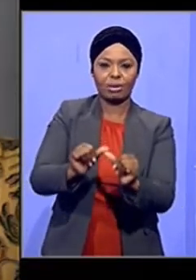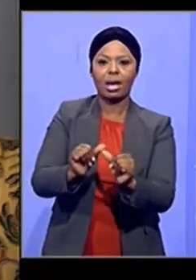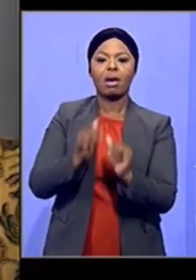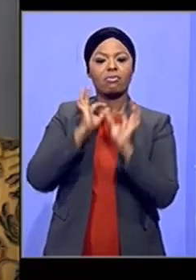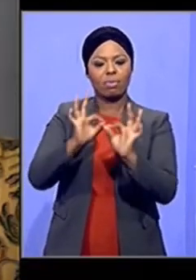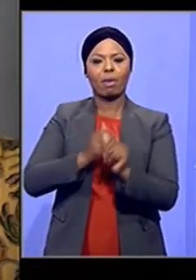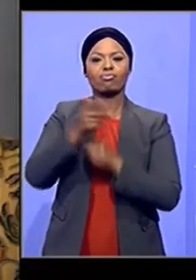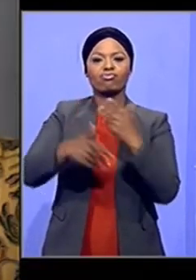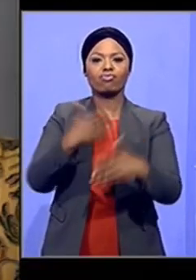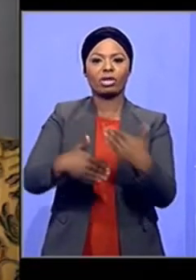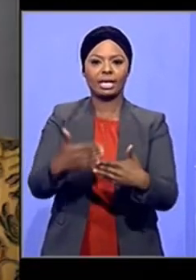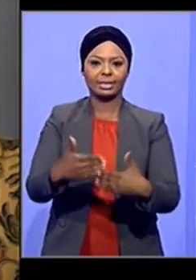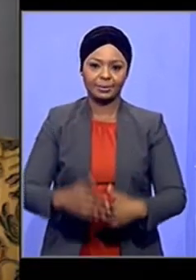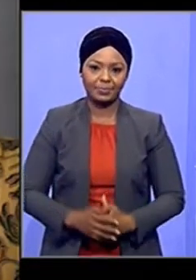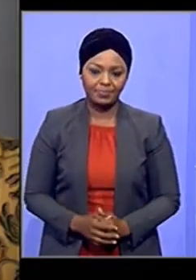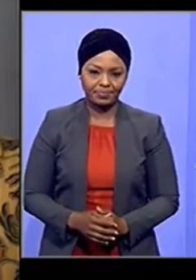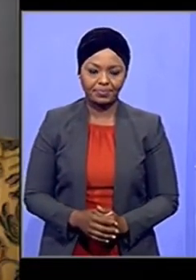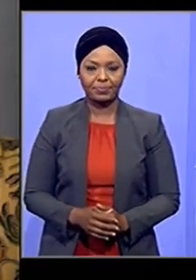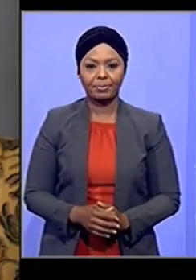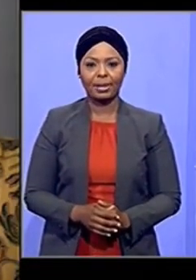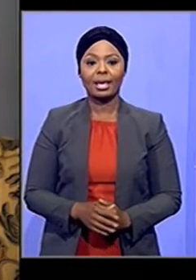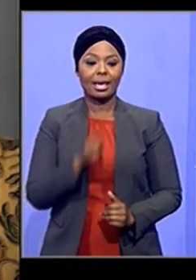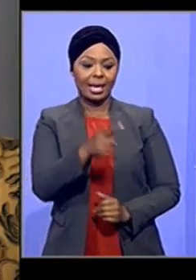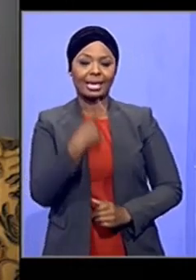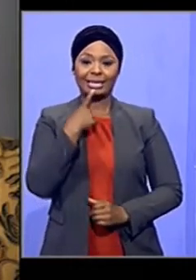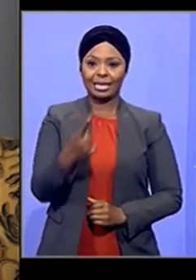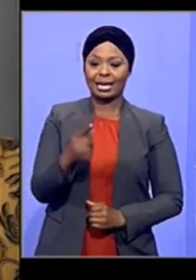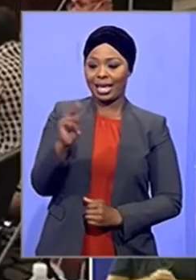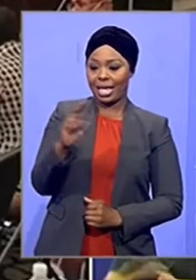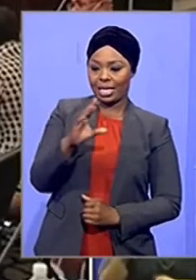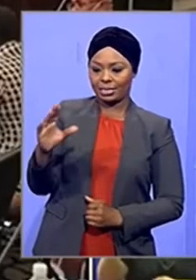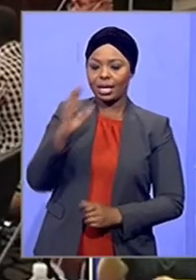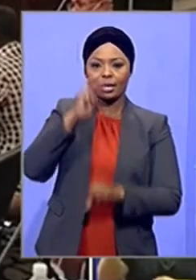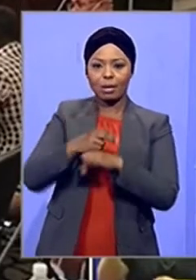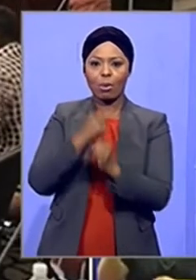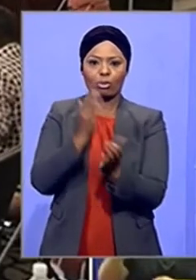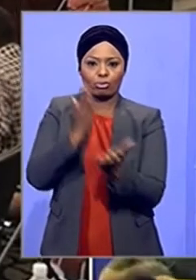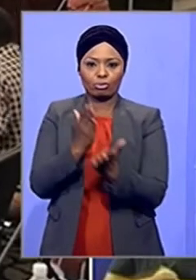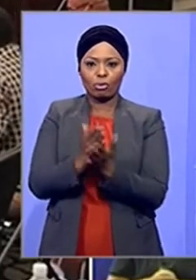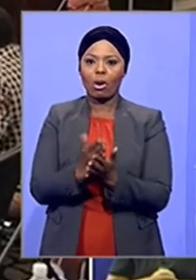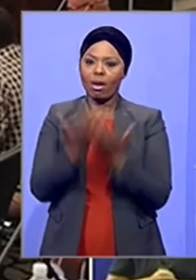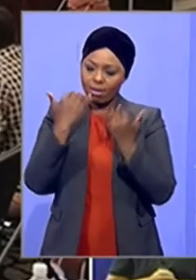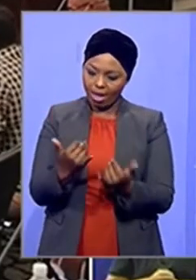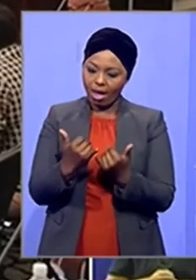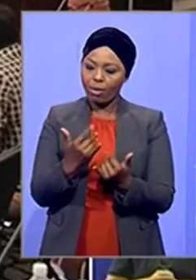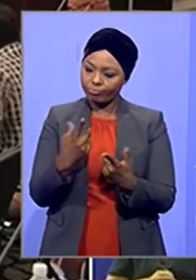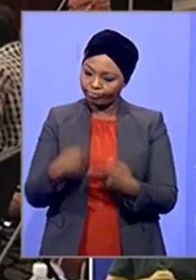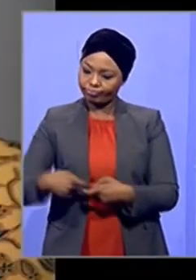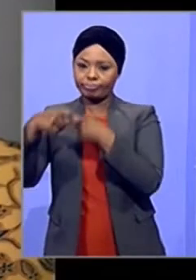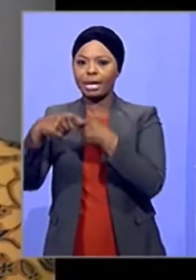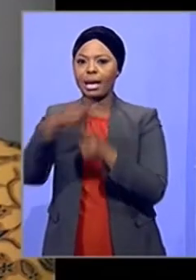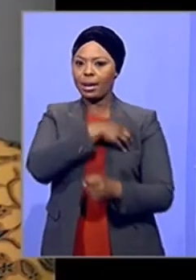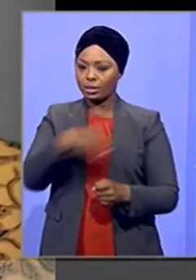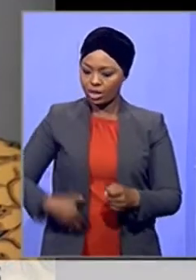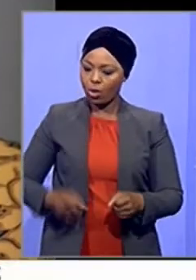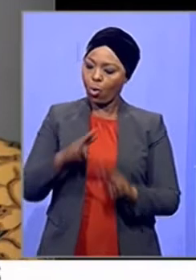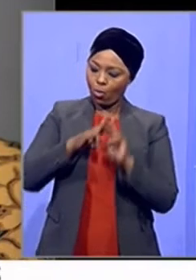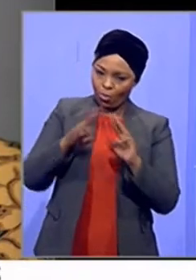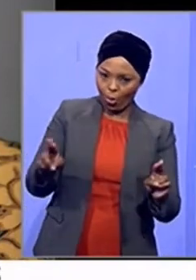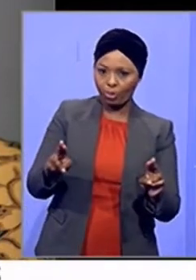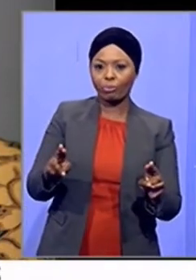Jamaa yona yare go mamaruding a ANC go swetsa gore a babelesetsa presidente wa bona kgotsanya. As far as